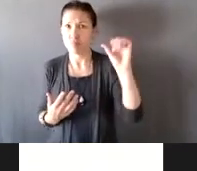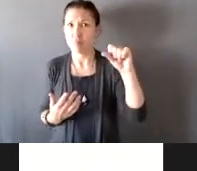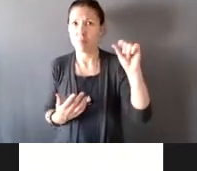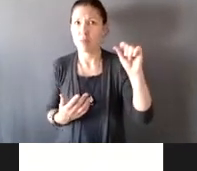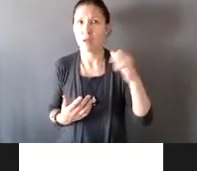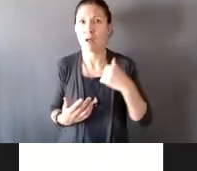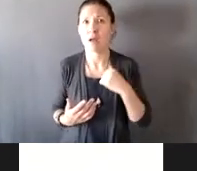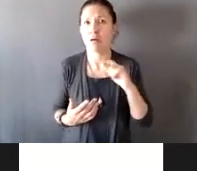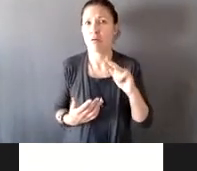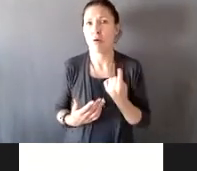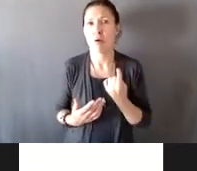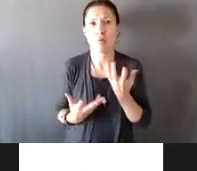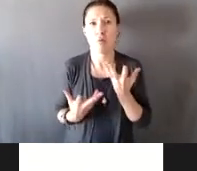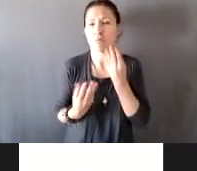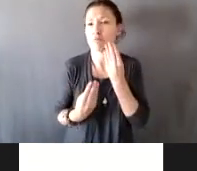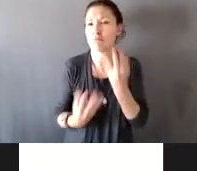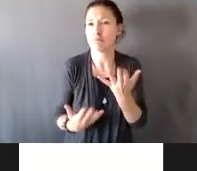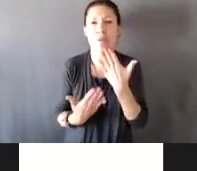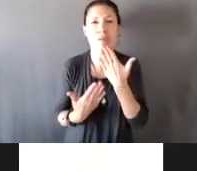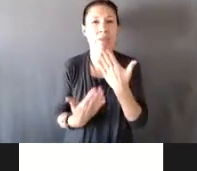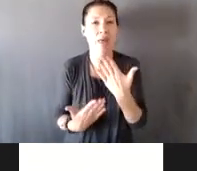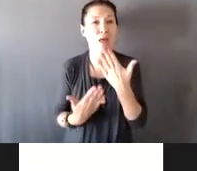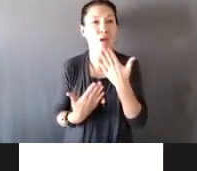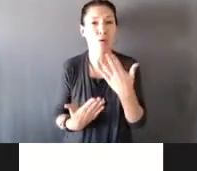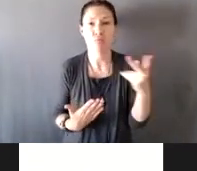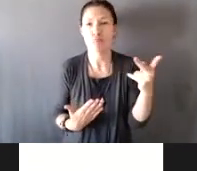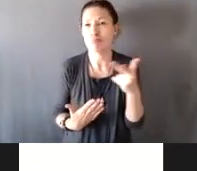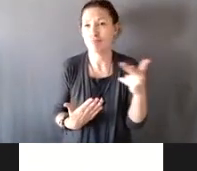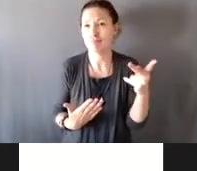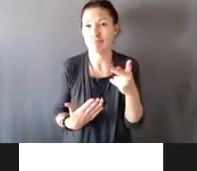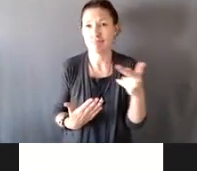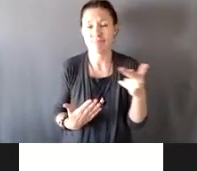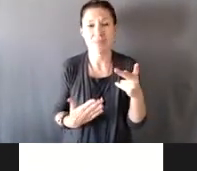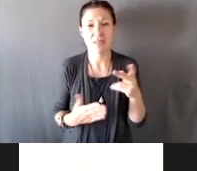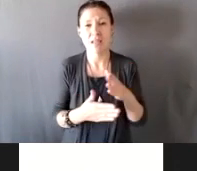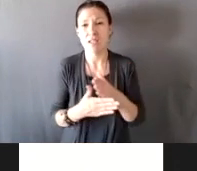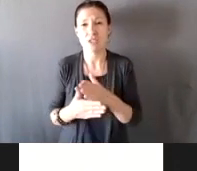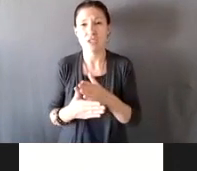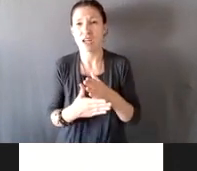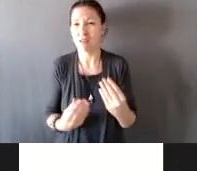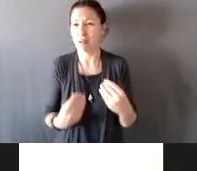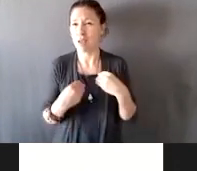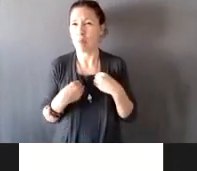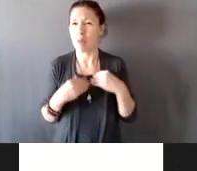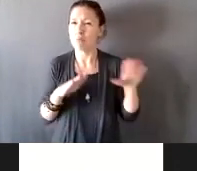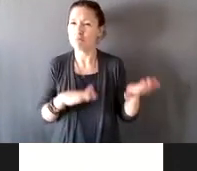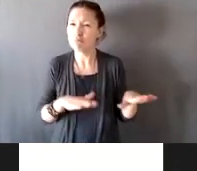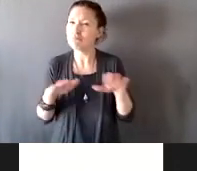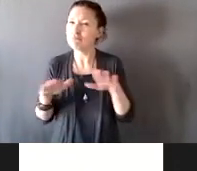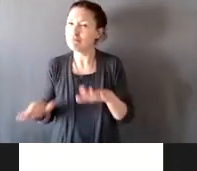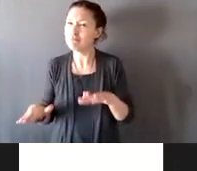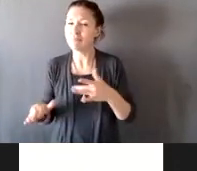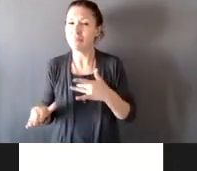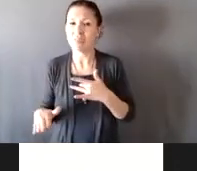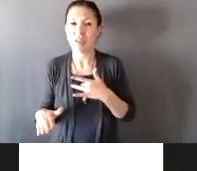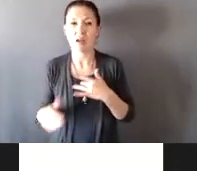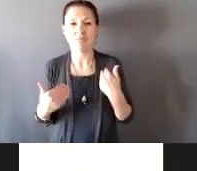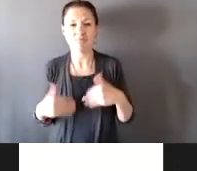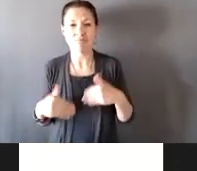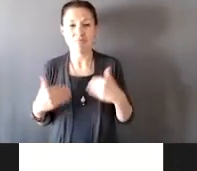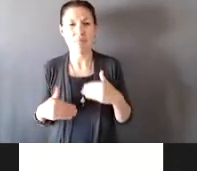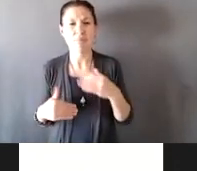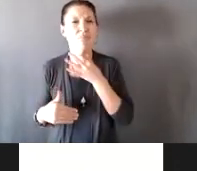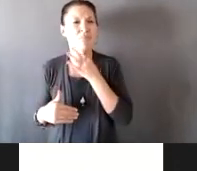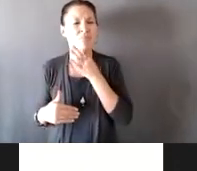to say thank you so much for sharing this and for the sense of calm. This was so amazing. And I was wondering if you had any